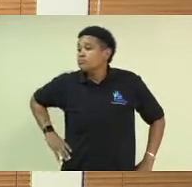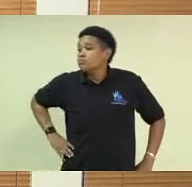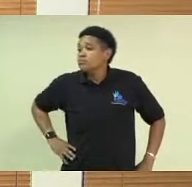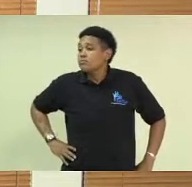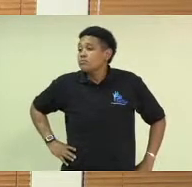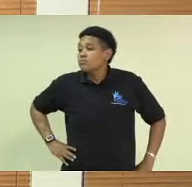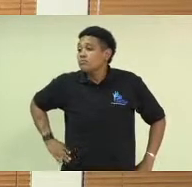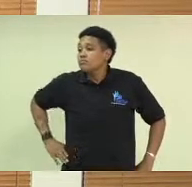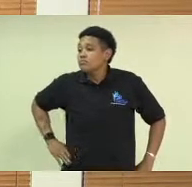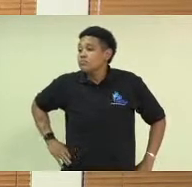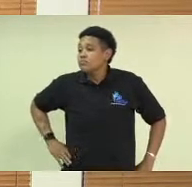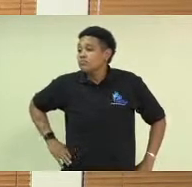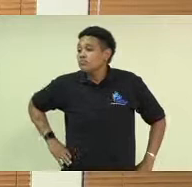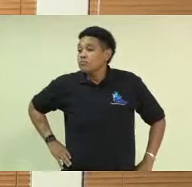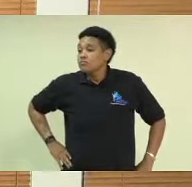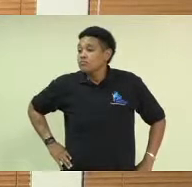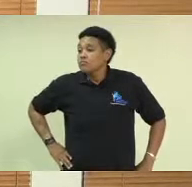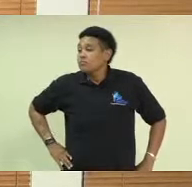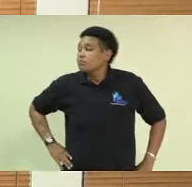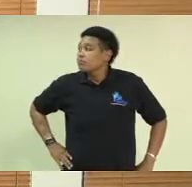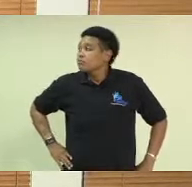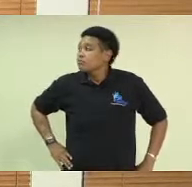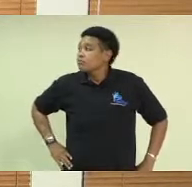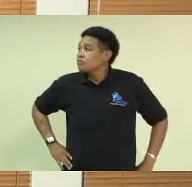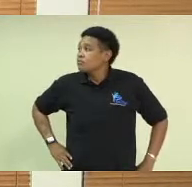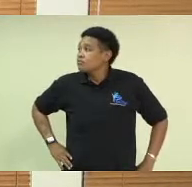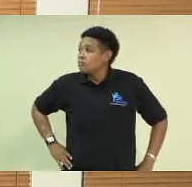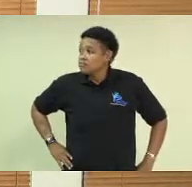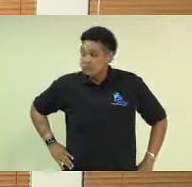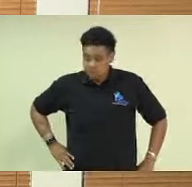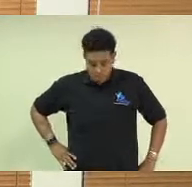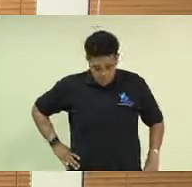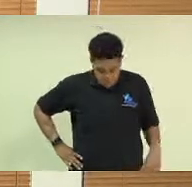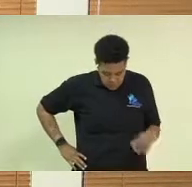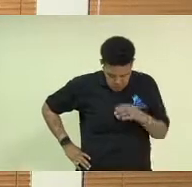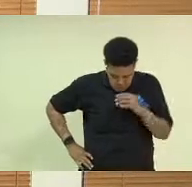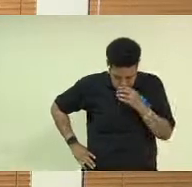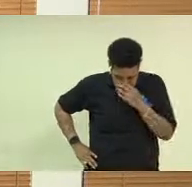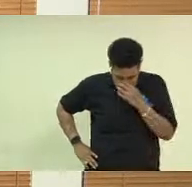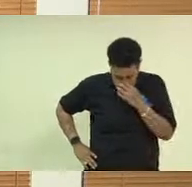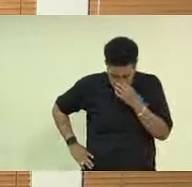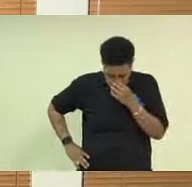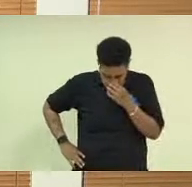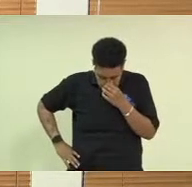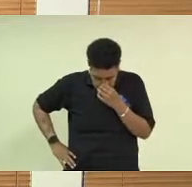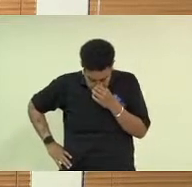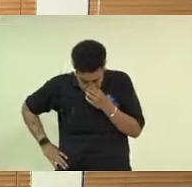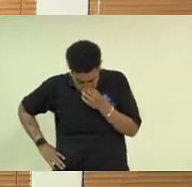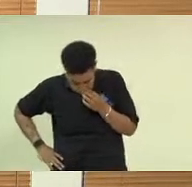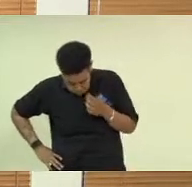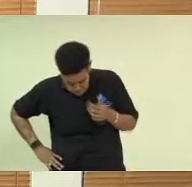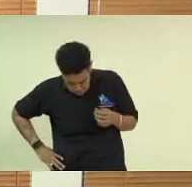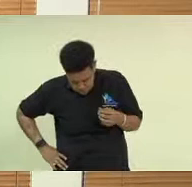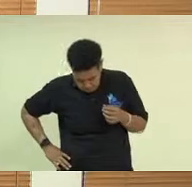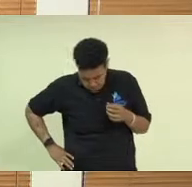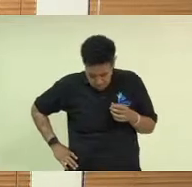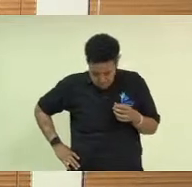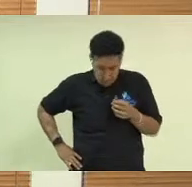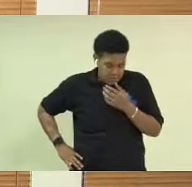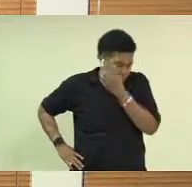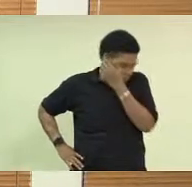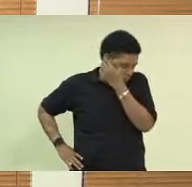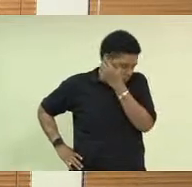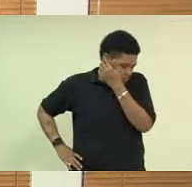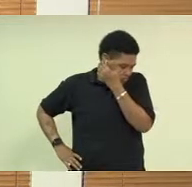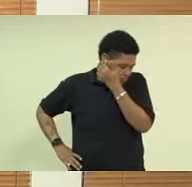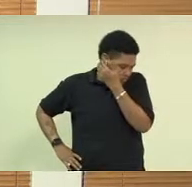Yes, good evening, Minister and your team. Are you all hearing me? We are. Please